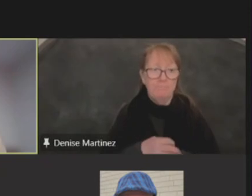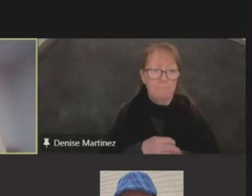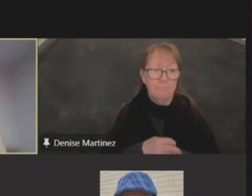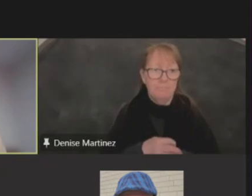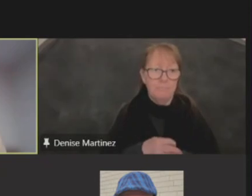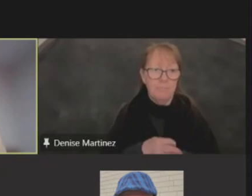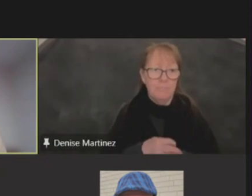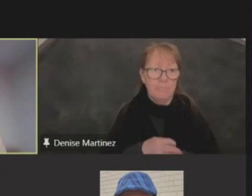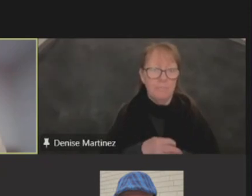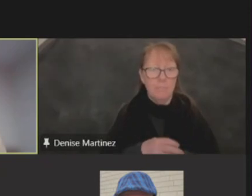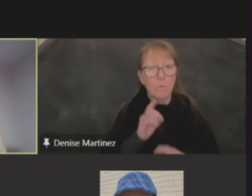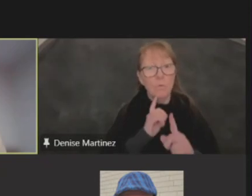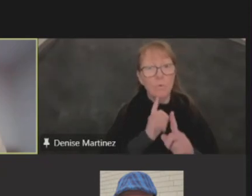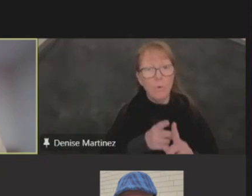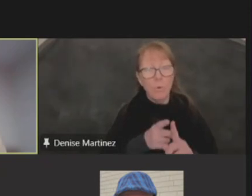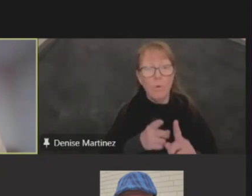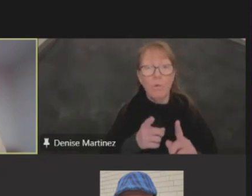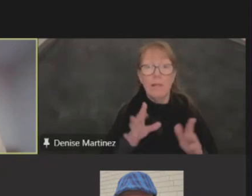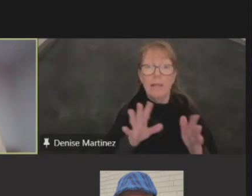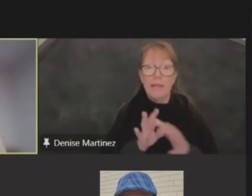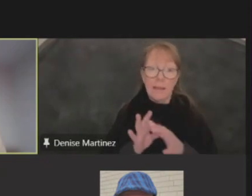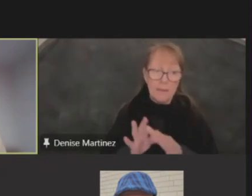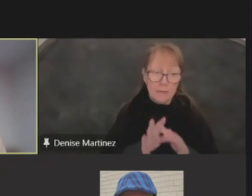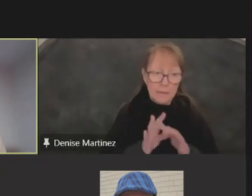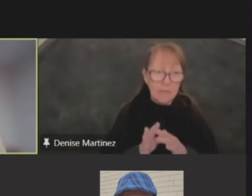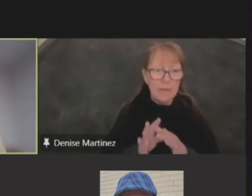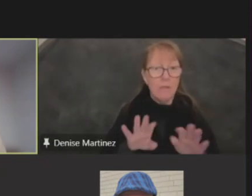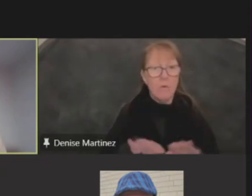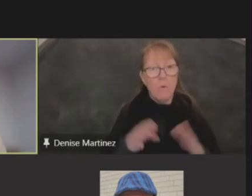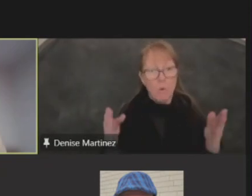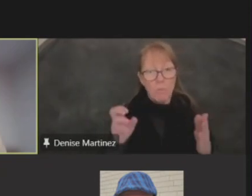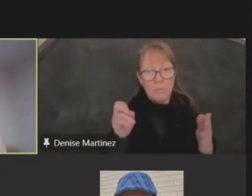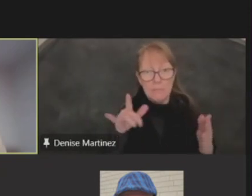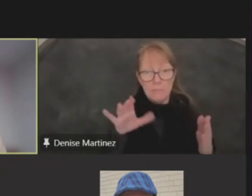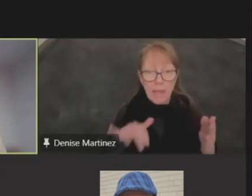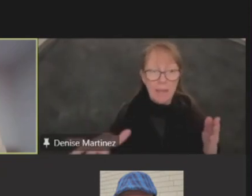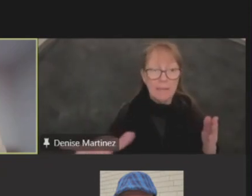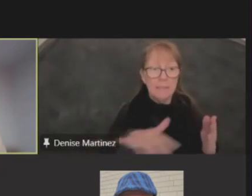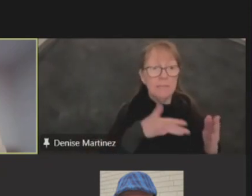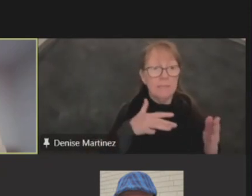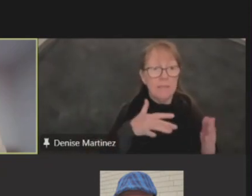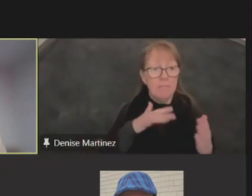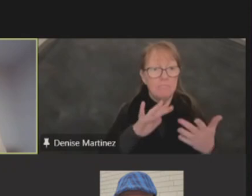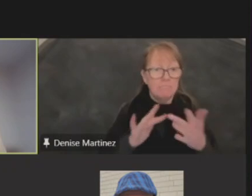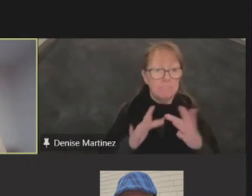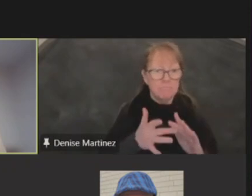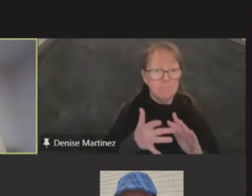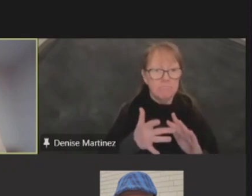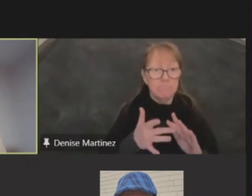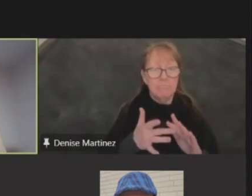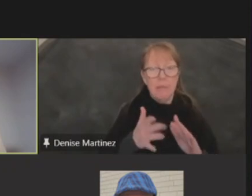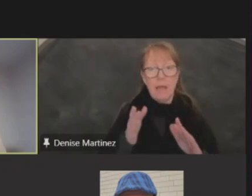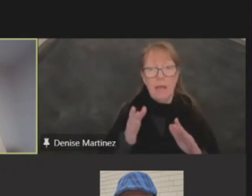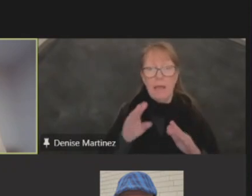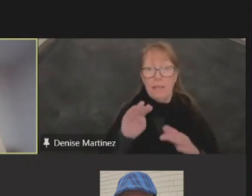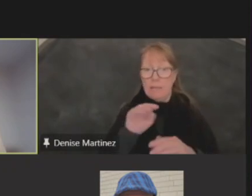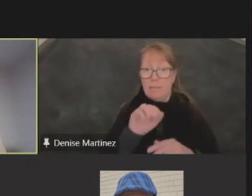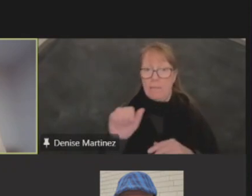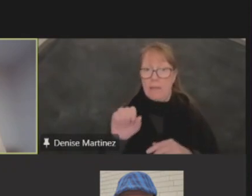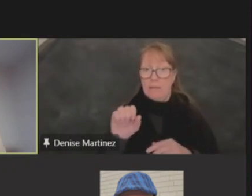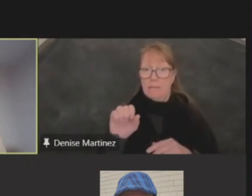the livability, connectivity, and increase open space by straightening the Mass Pike, adding